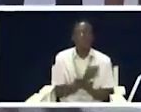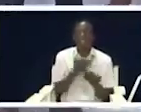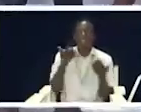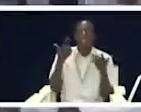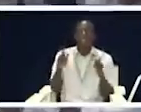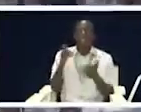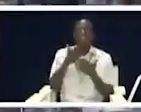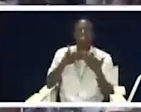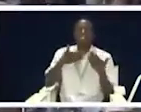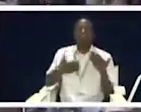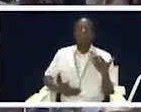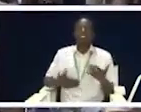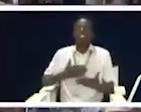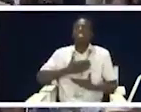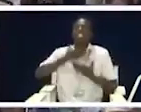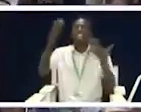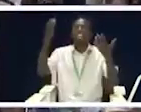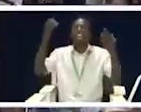Shout